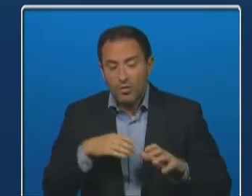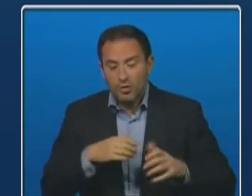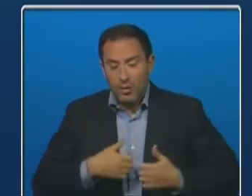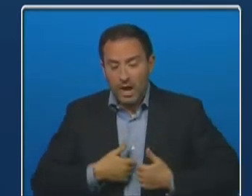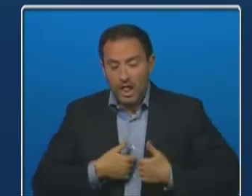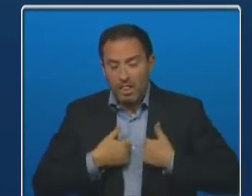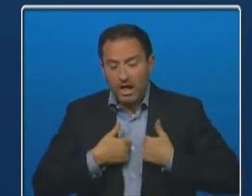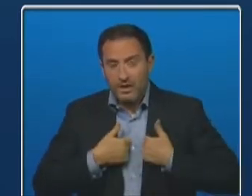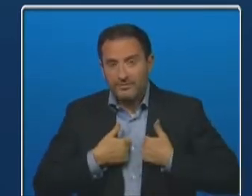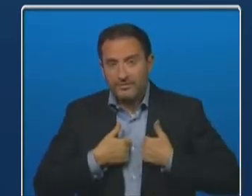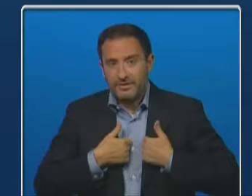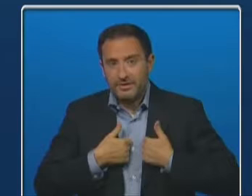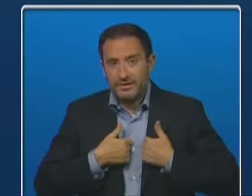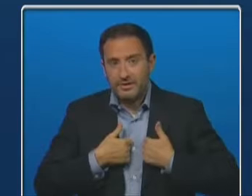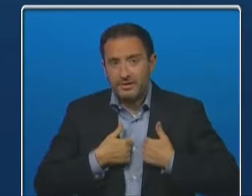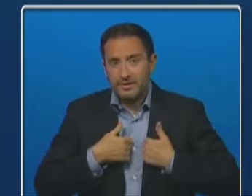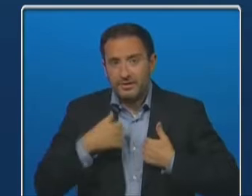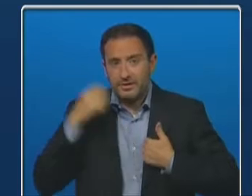live